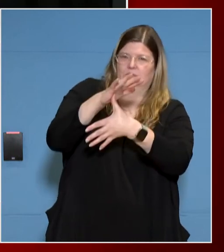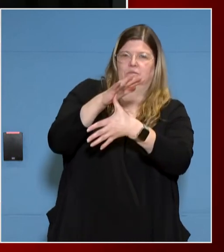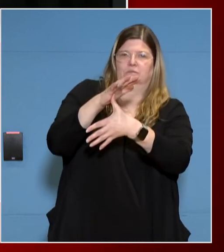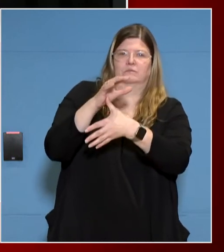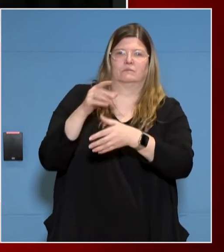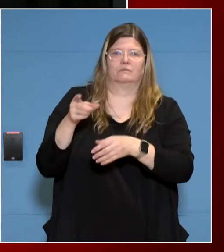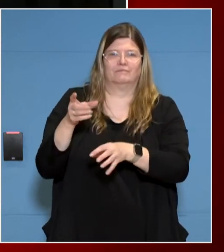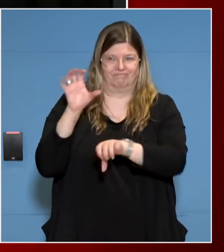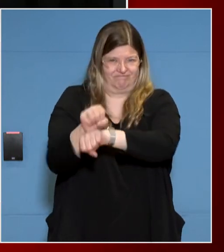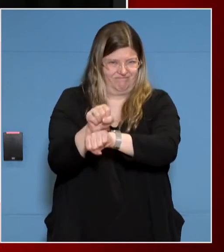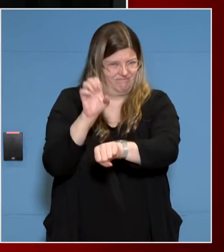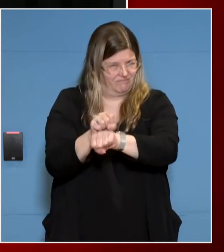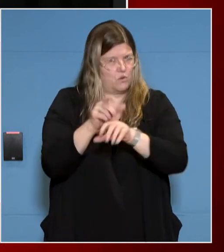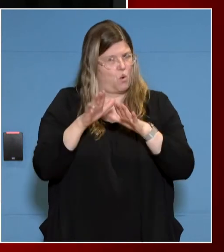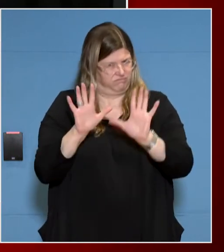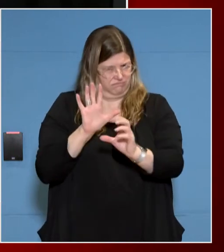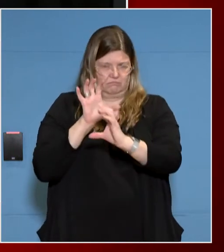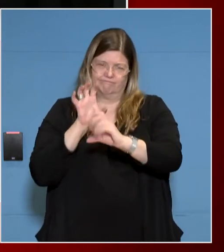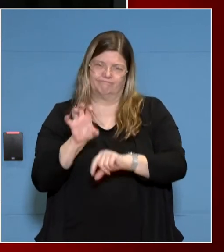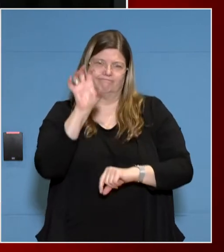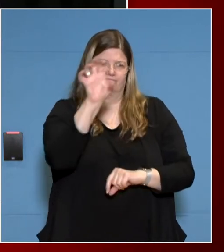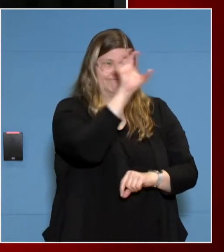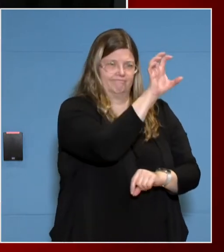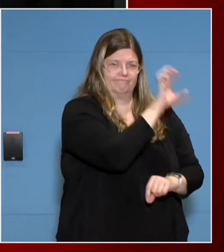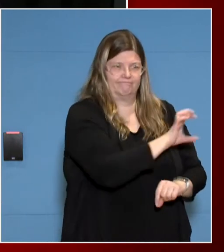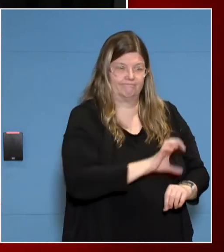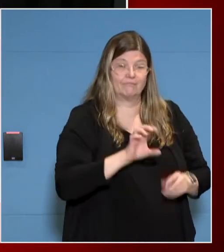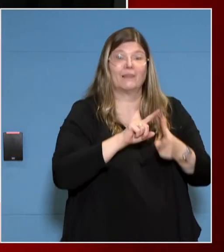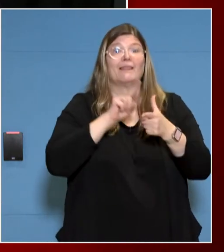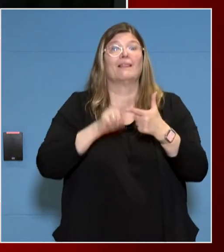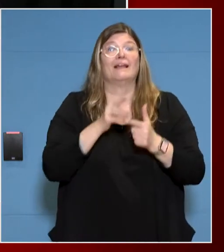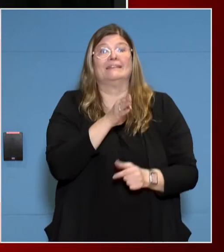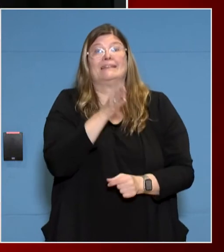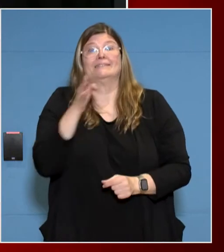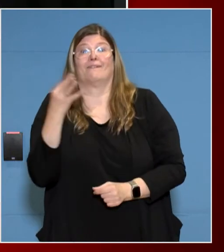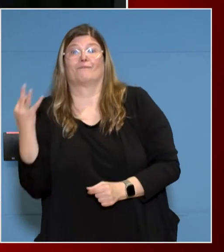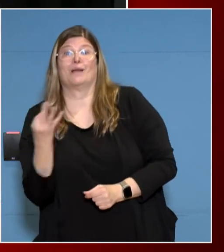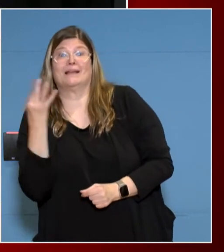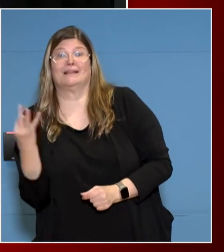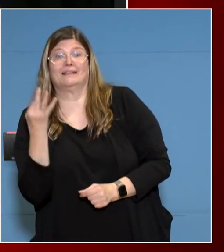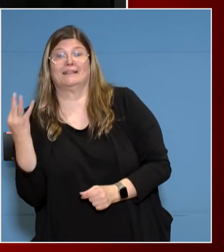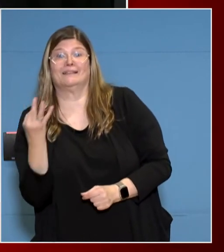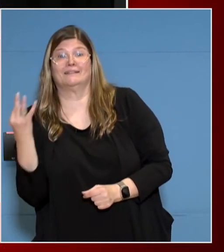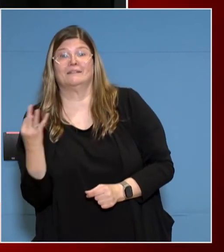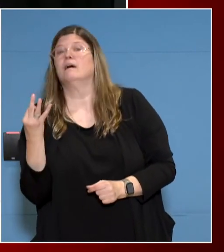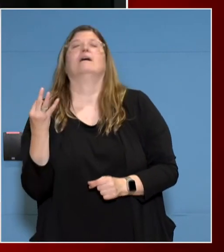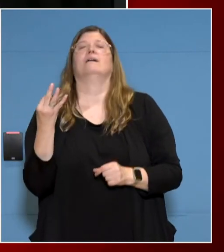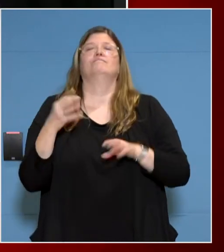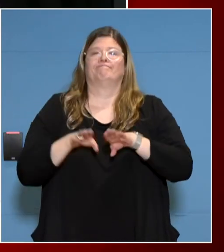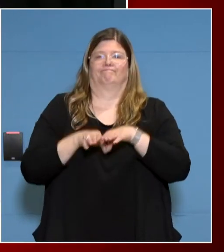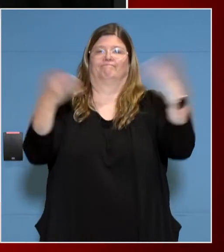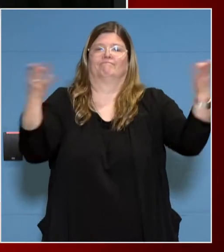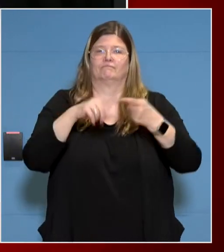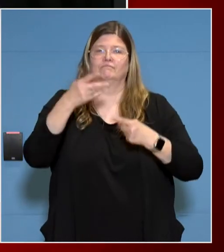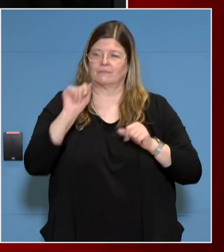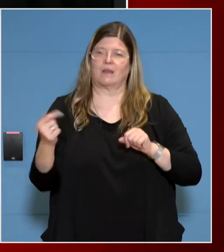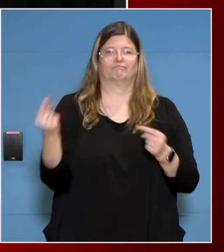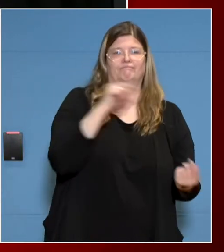except they include 5 out of the 8 wards that are released